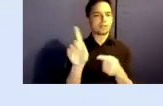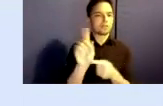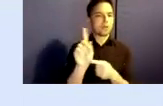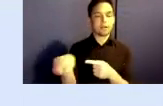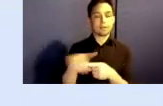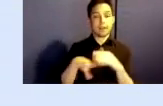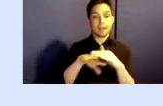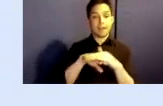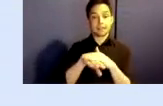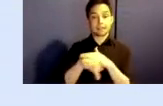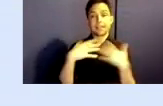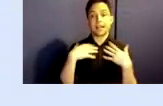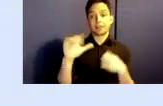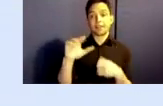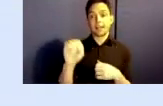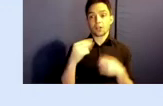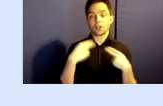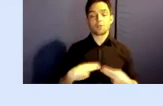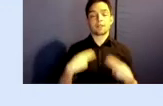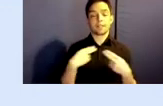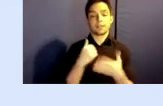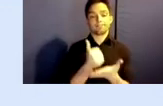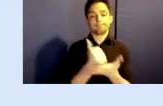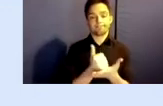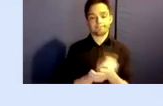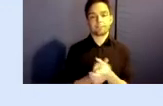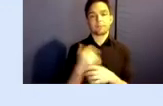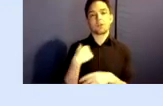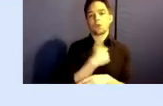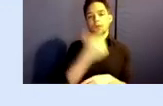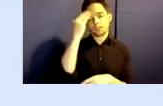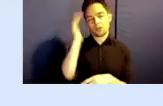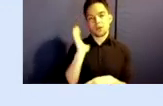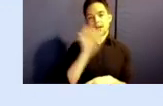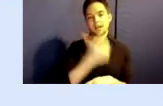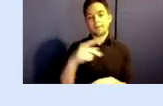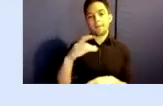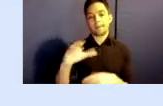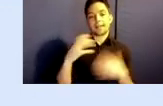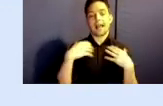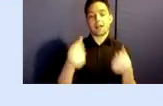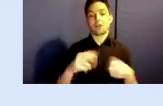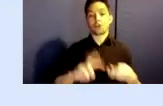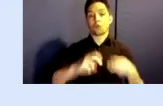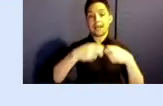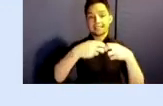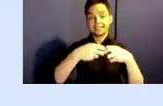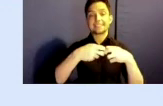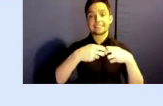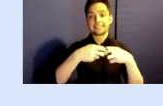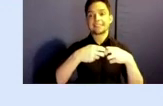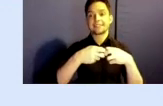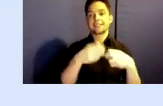access healthcare and humanitarian assistance. We know from our public health crisis